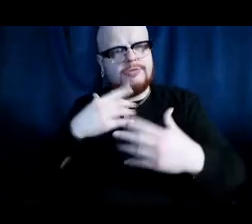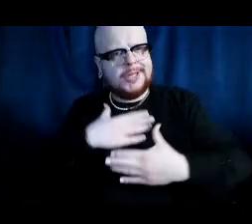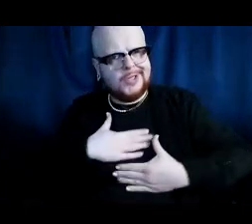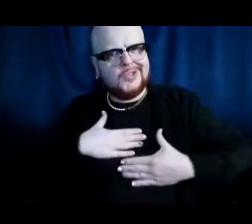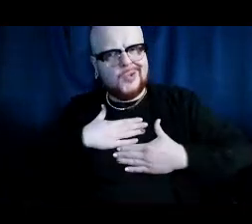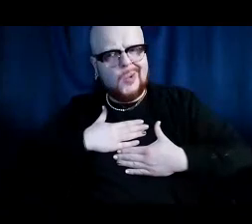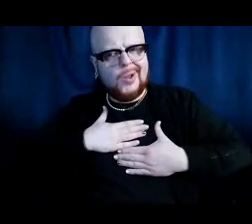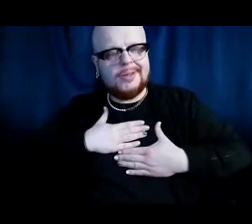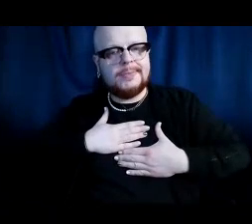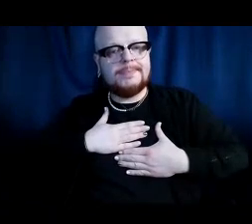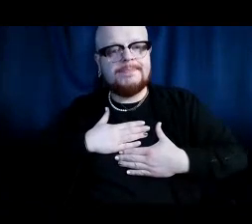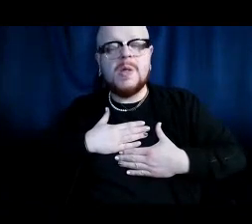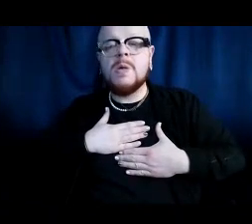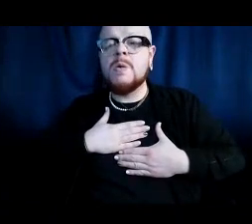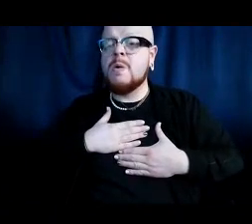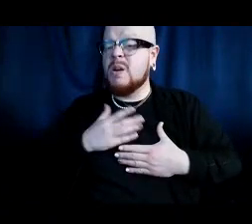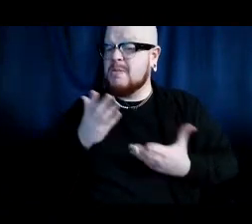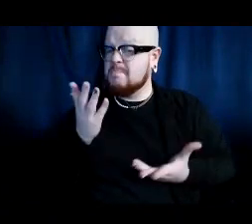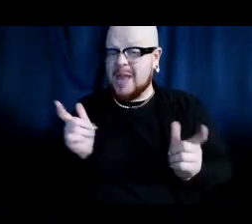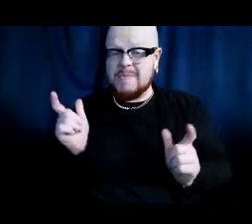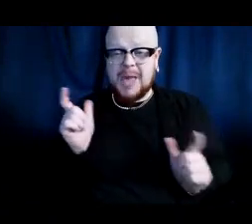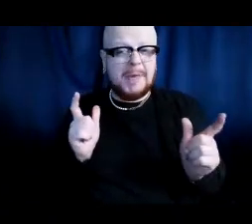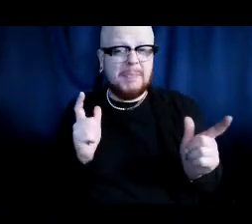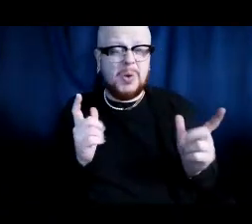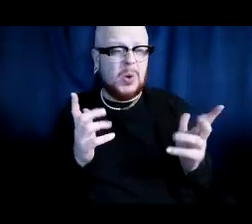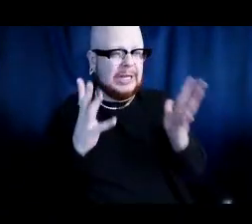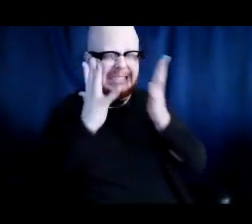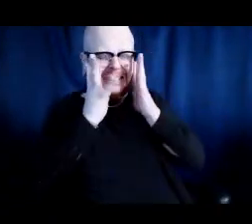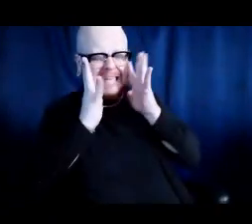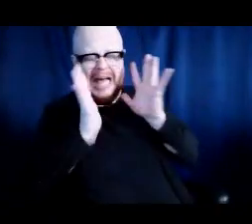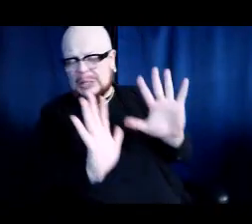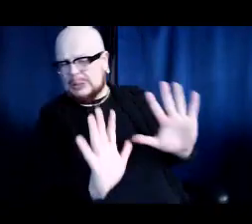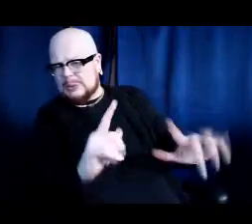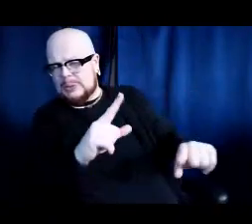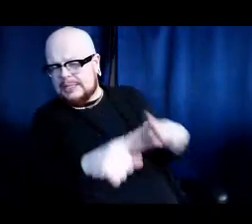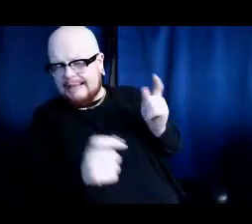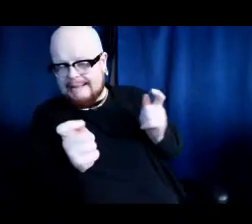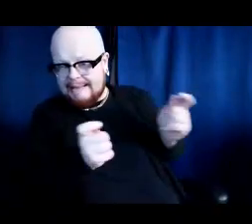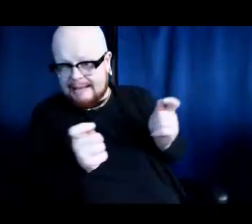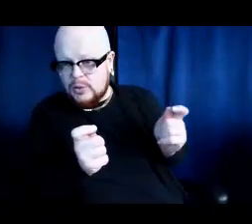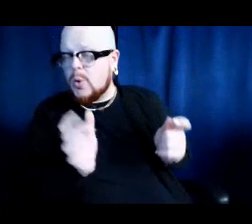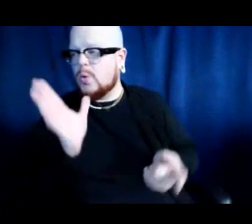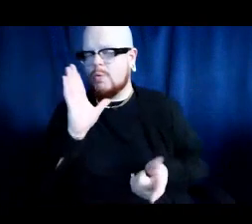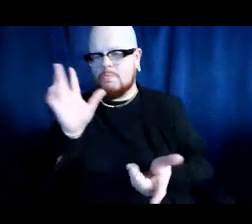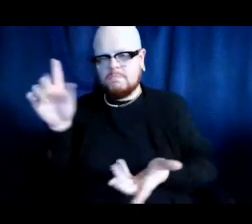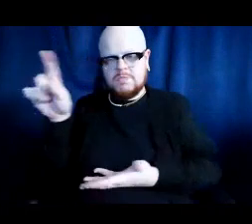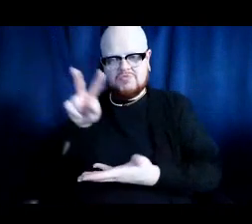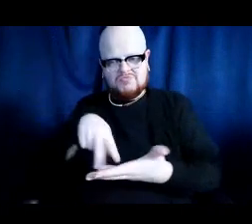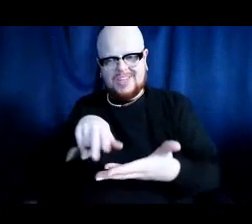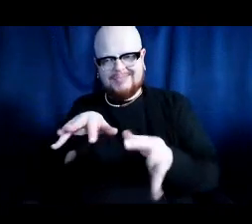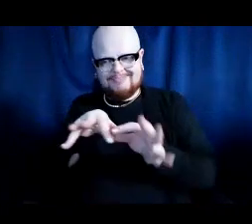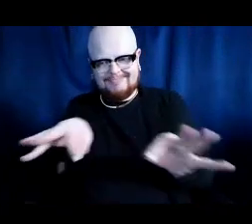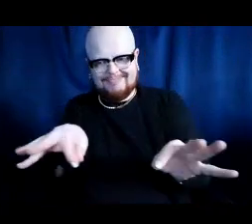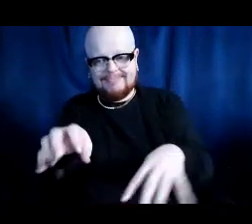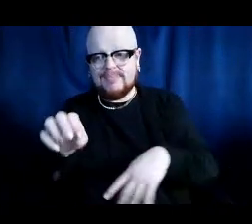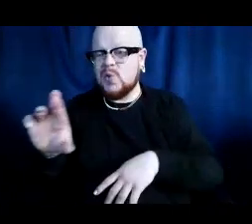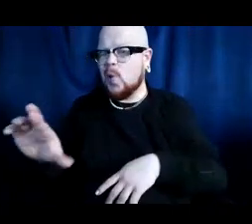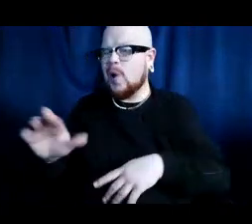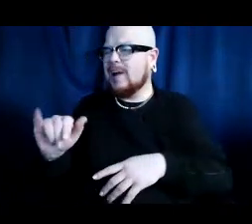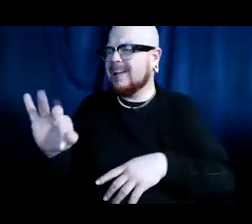a sensitivity to sound, a limitation with following complex conversations, or a